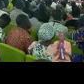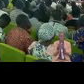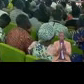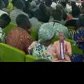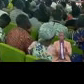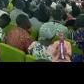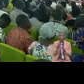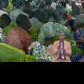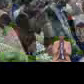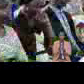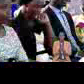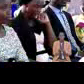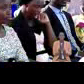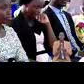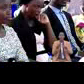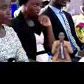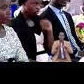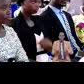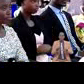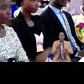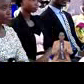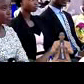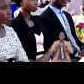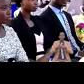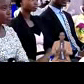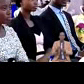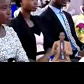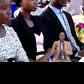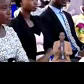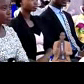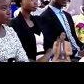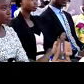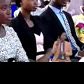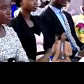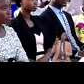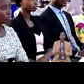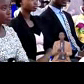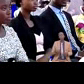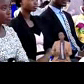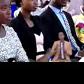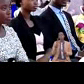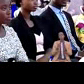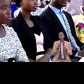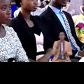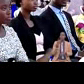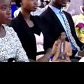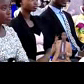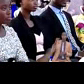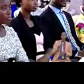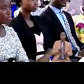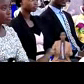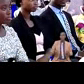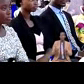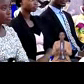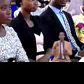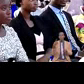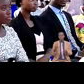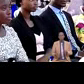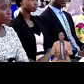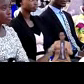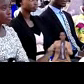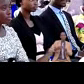get depends on how you see the Lord. If you see him as the author and